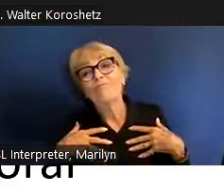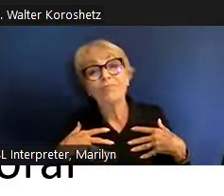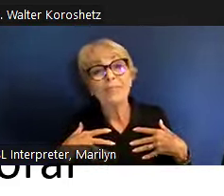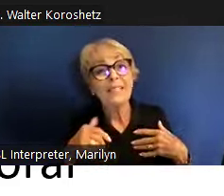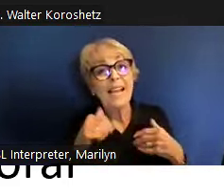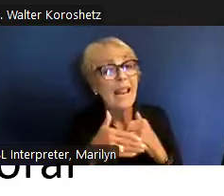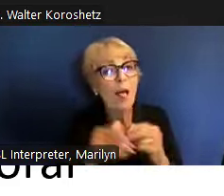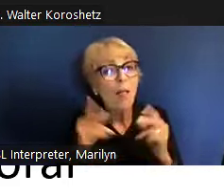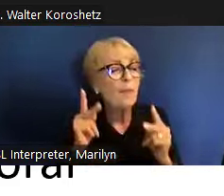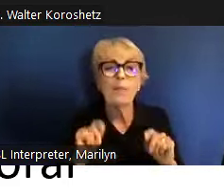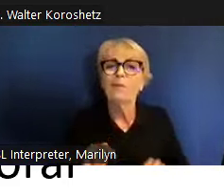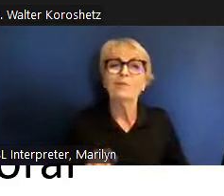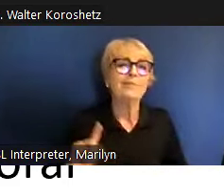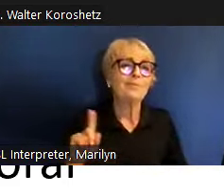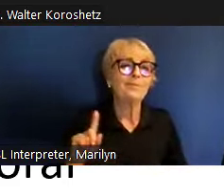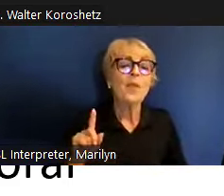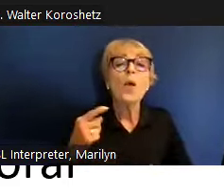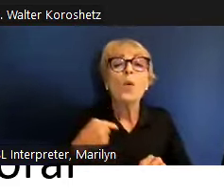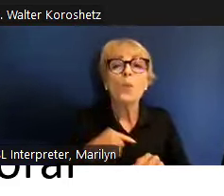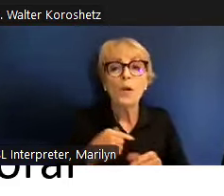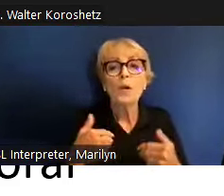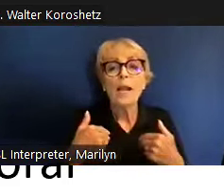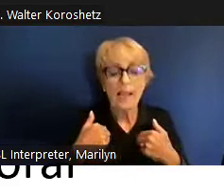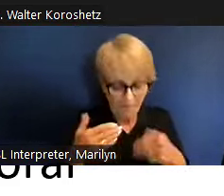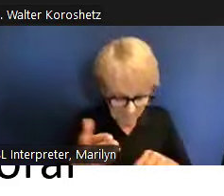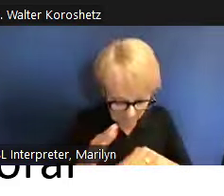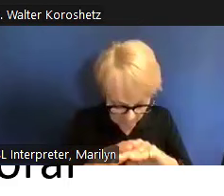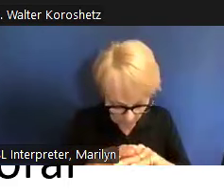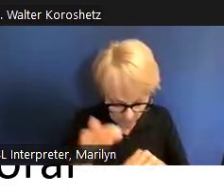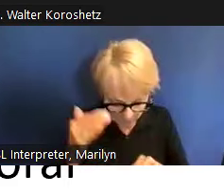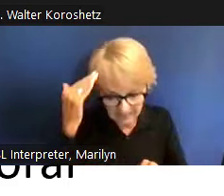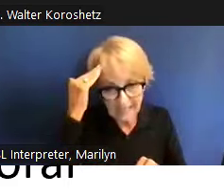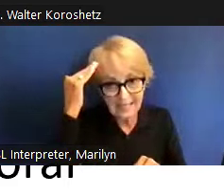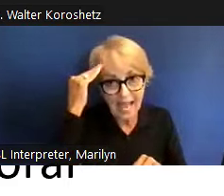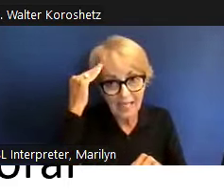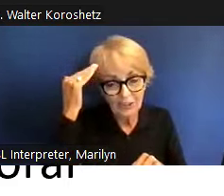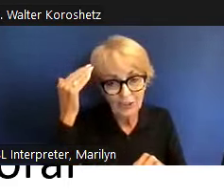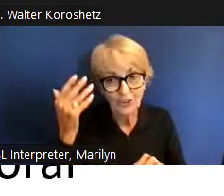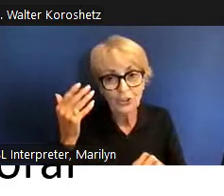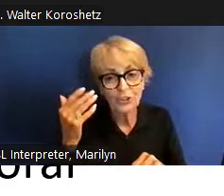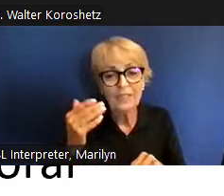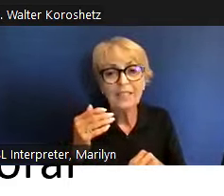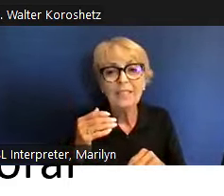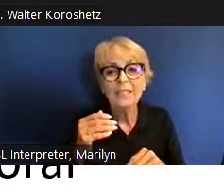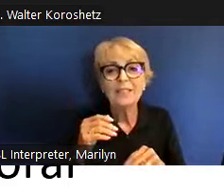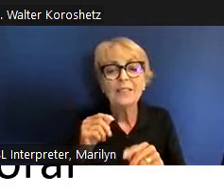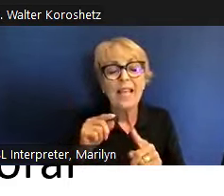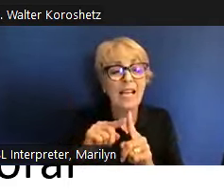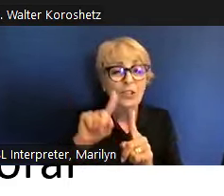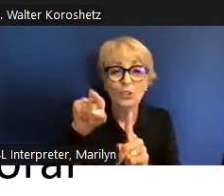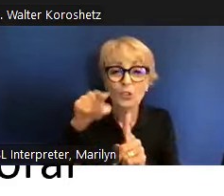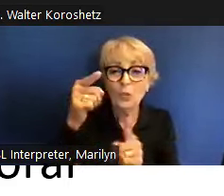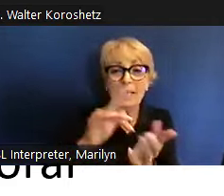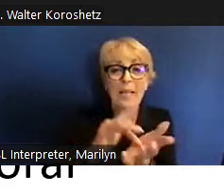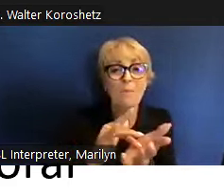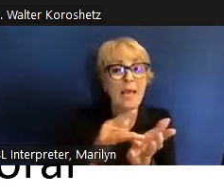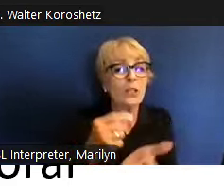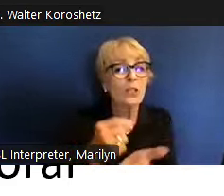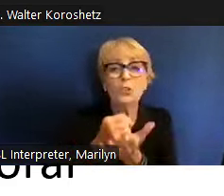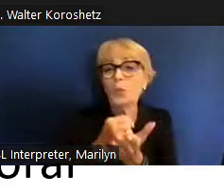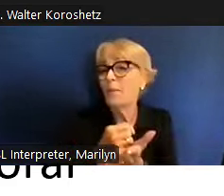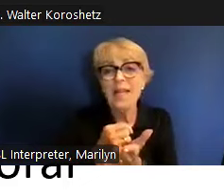people. We are having increasing knowledge that a strictly medical treatment model is